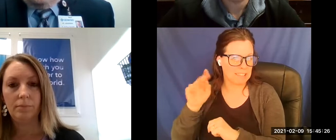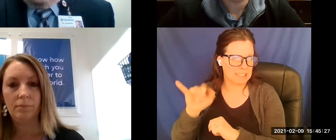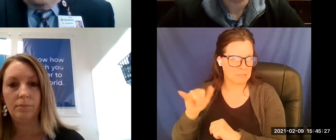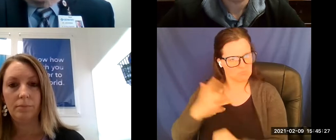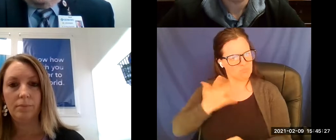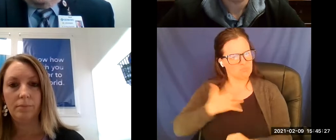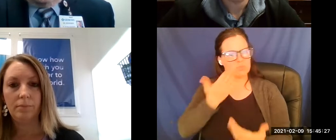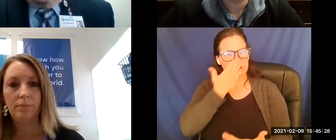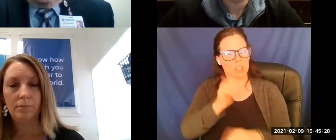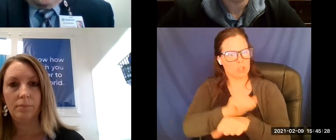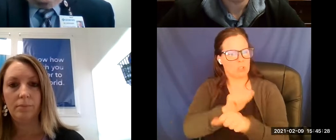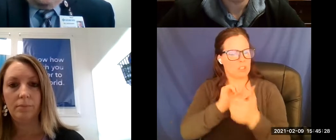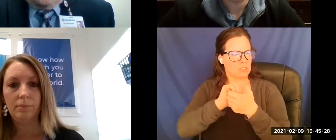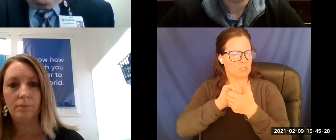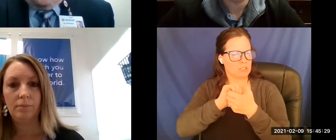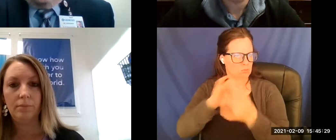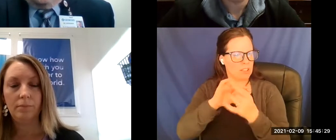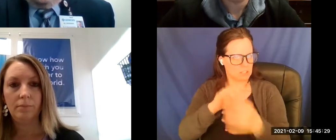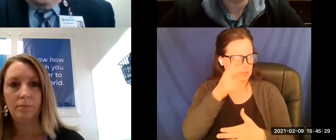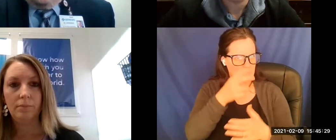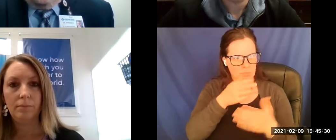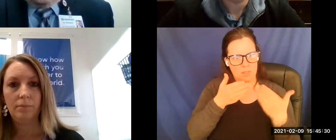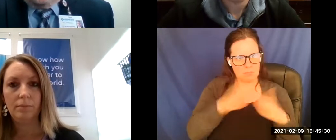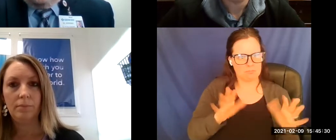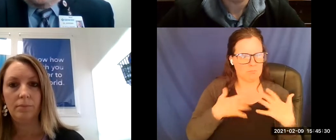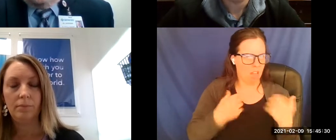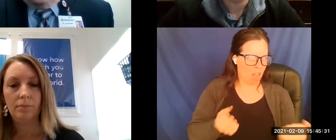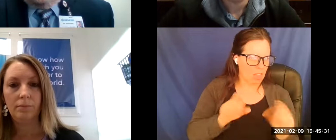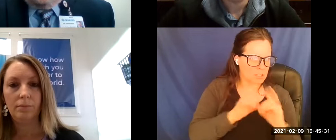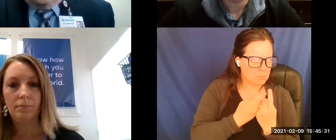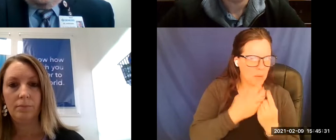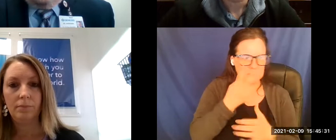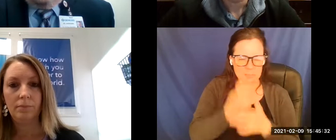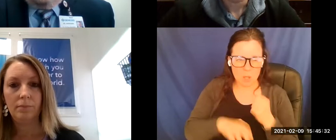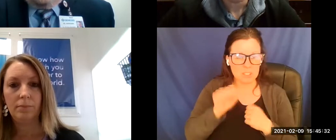with our local health departments in both Scott and Rock Island County, and that's allowed us to